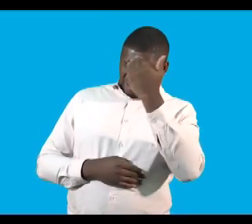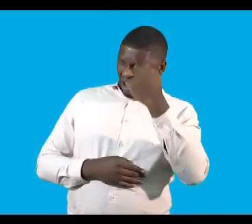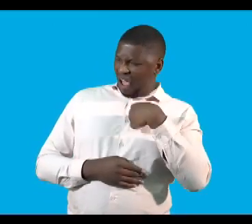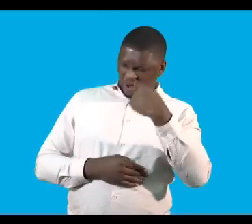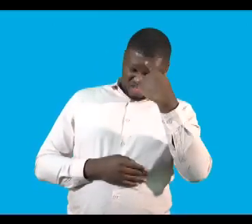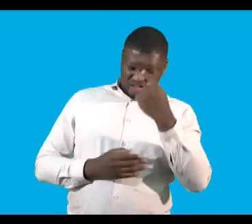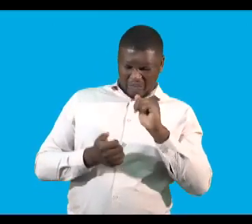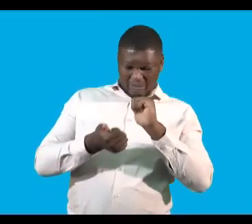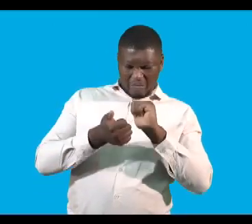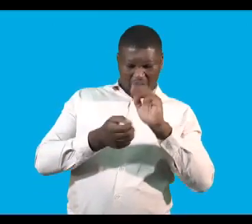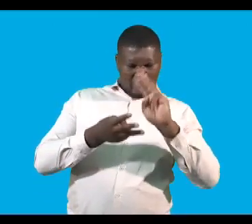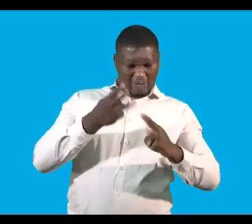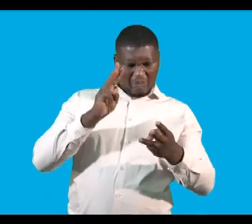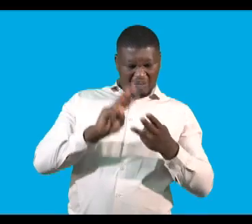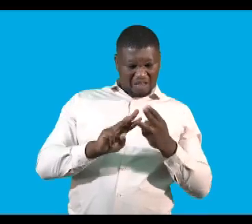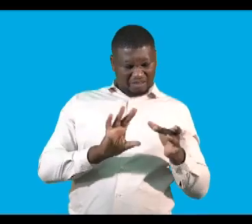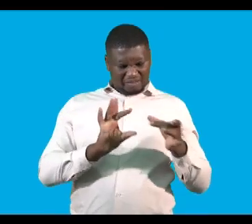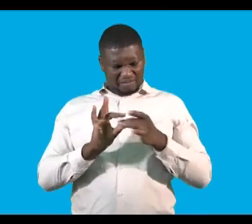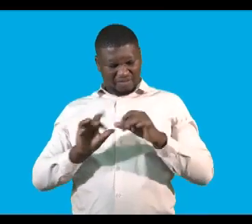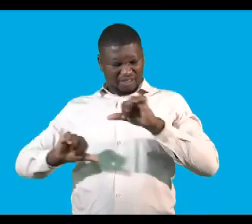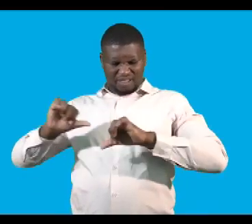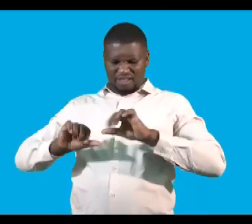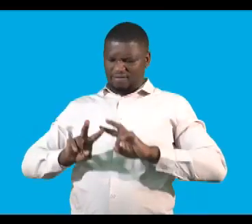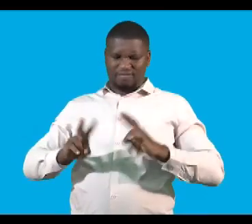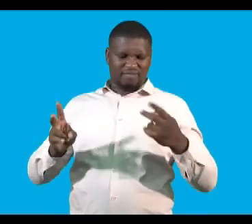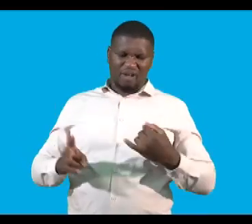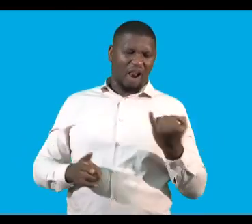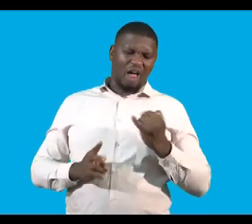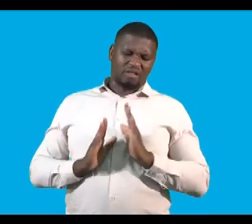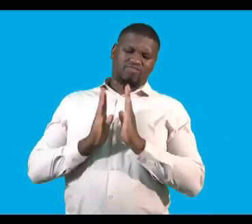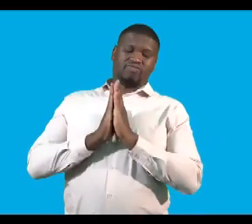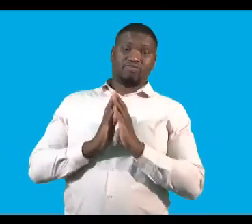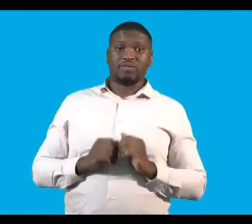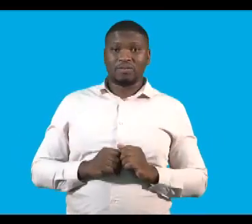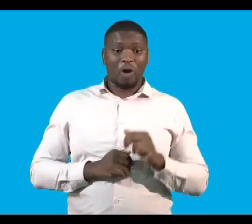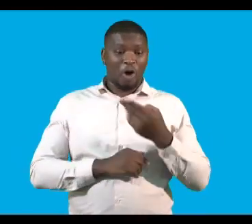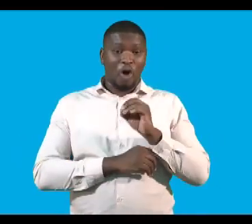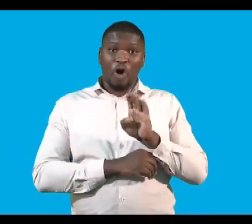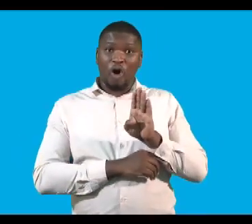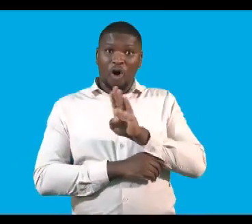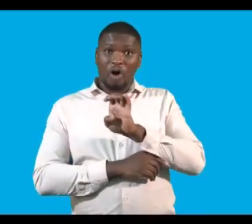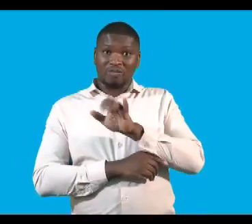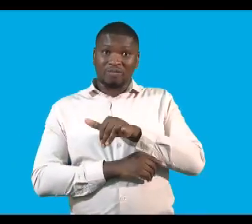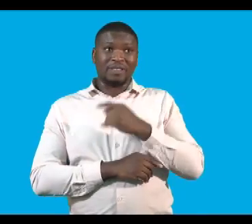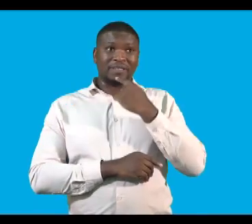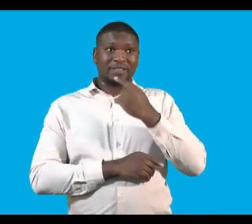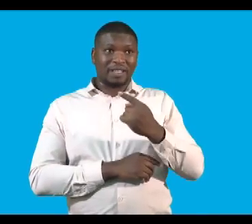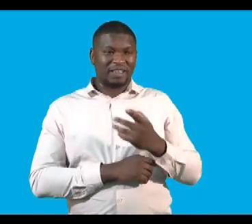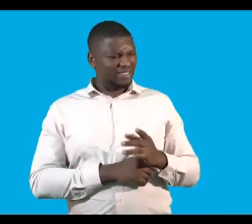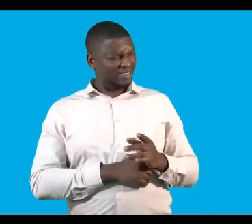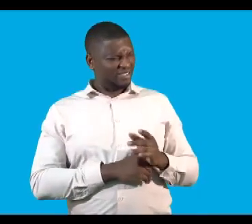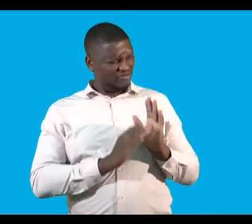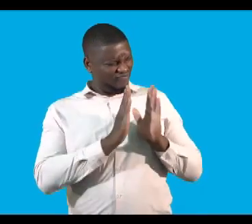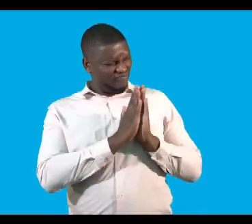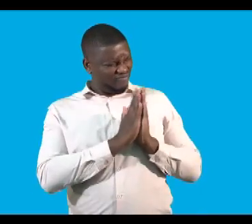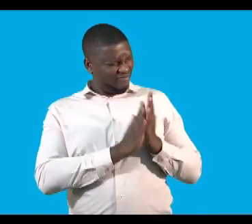is a science. I think it's a religion. We have Hobbes, and his reaction is quite confused. He says, a